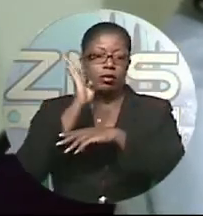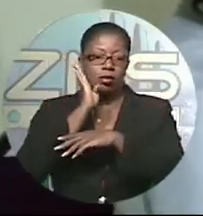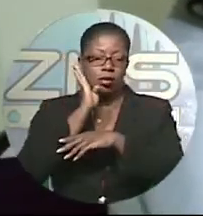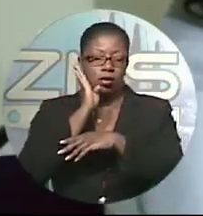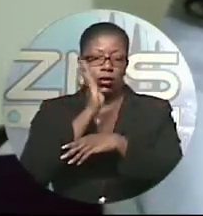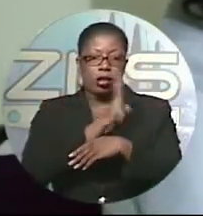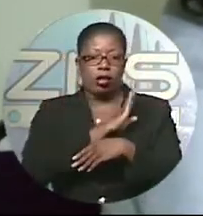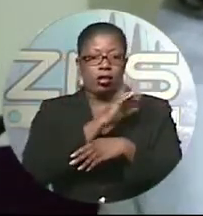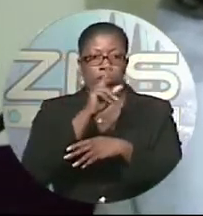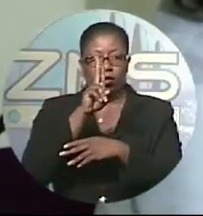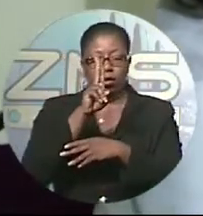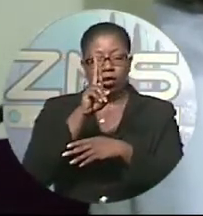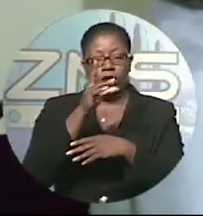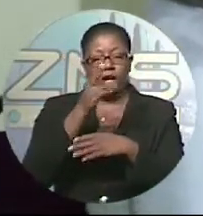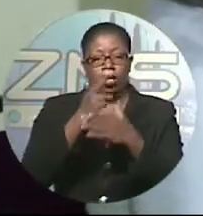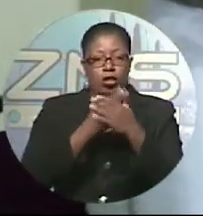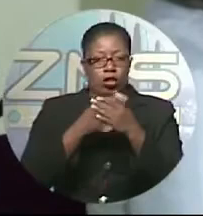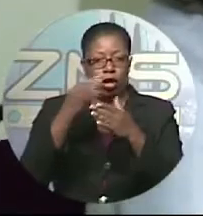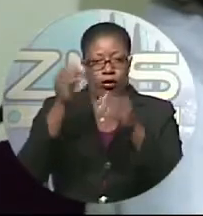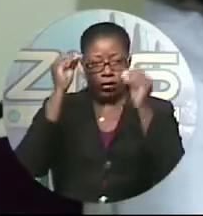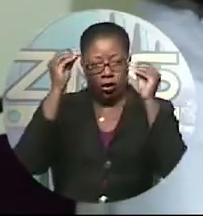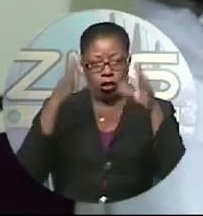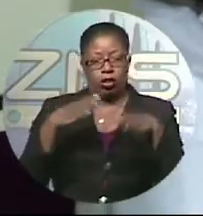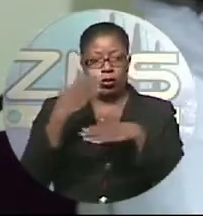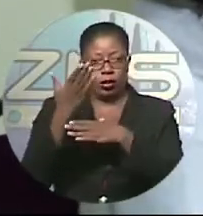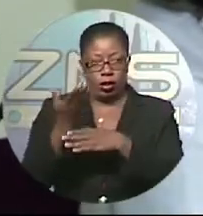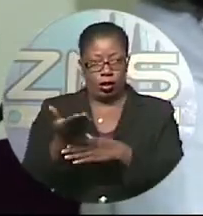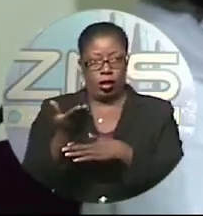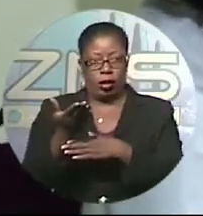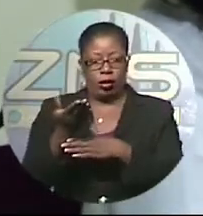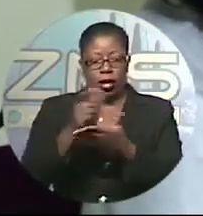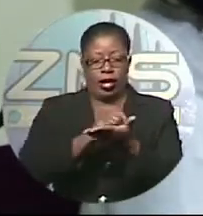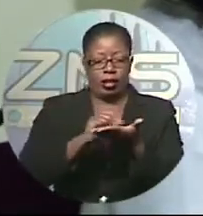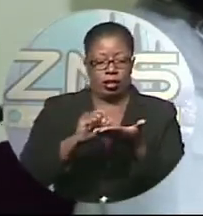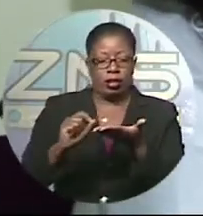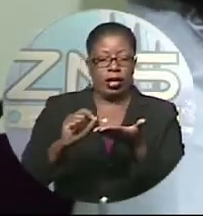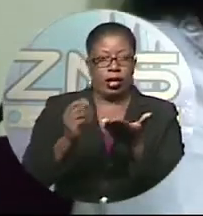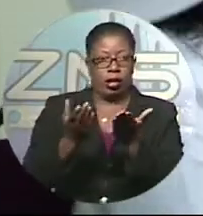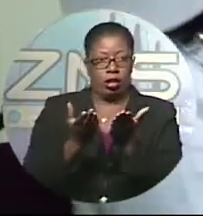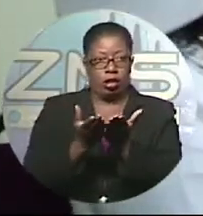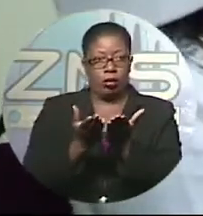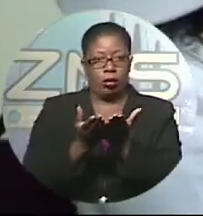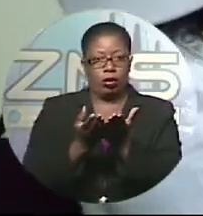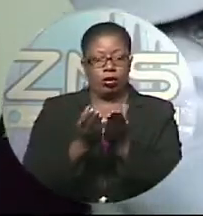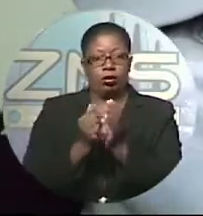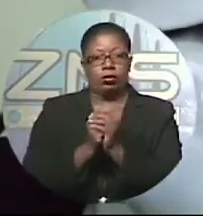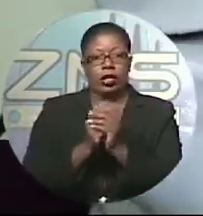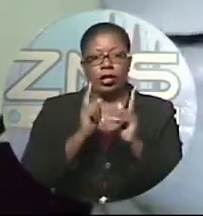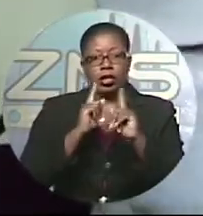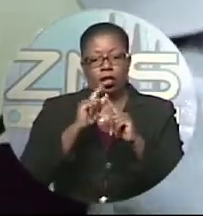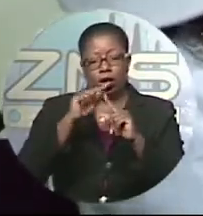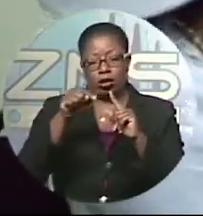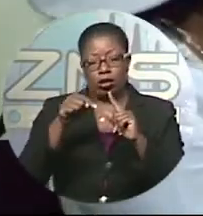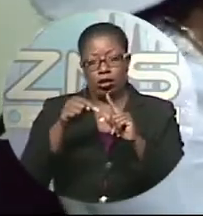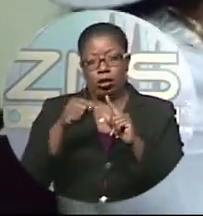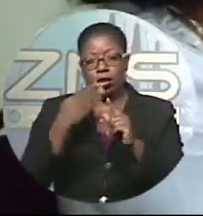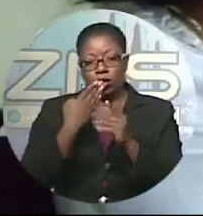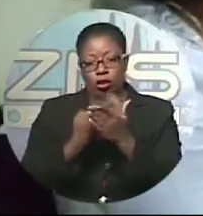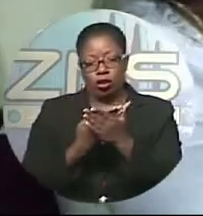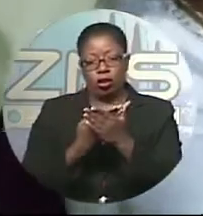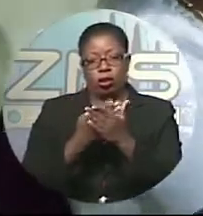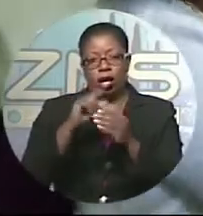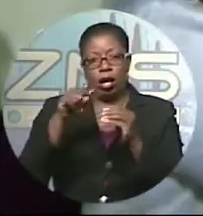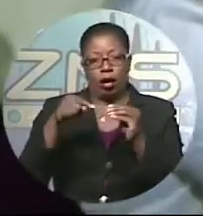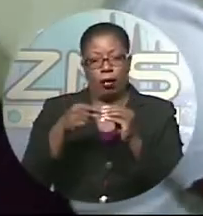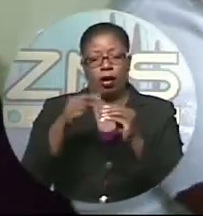were just some of the prominent well-wishers on hand at the Thursday's book signing, all speaking very fondly of the nation builder. The book is